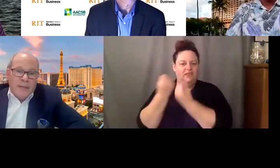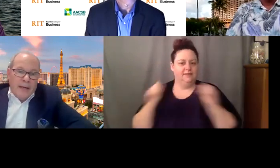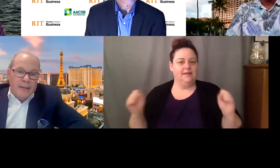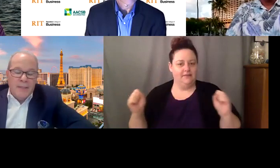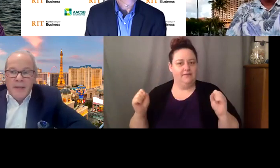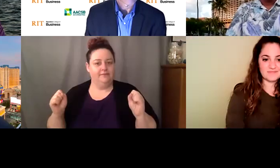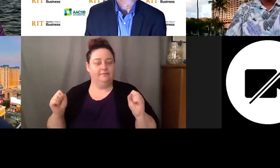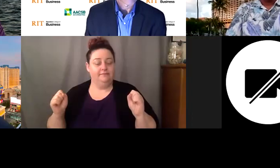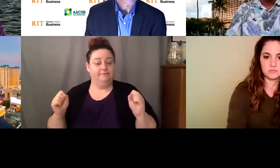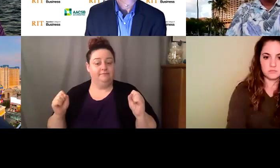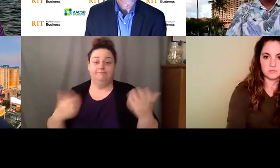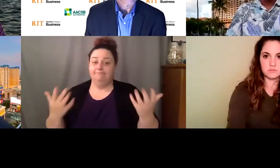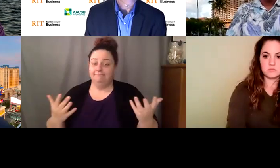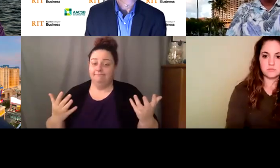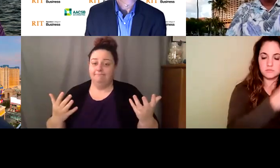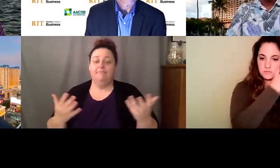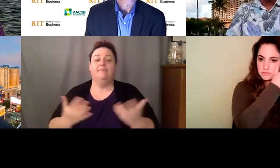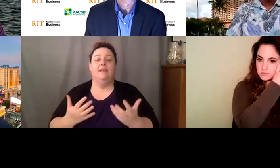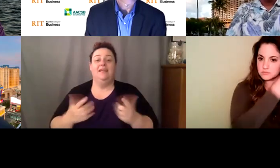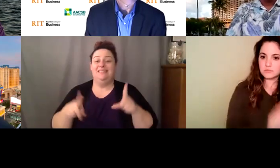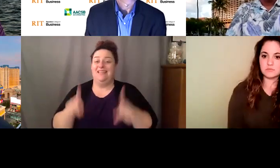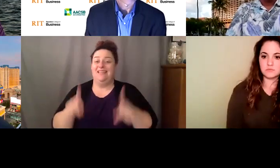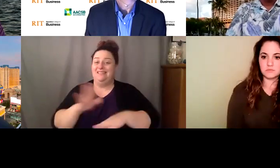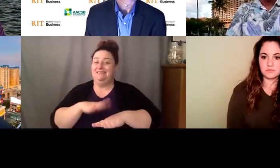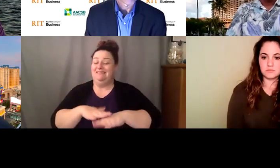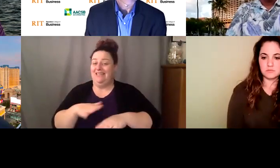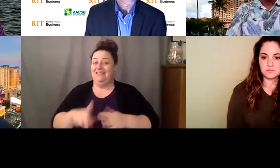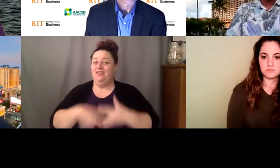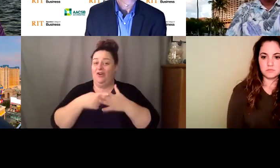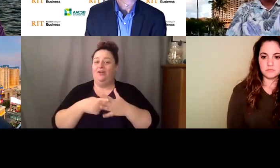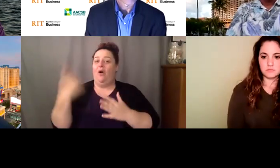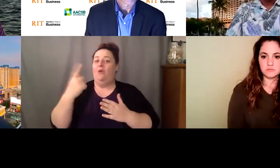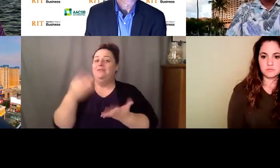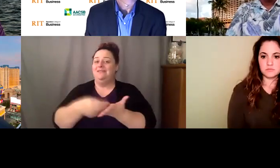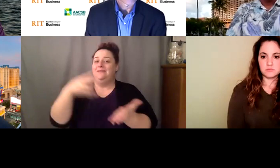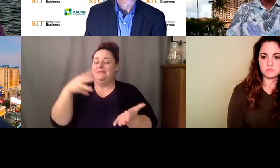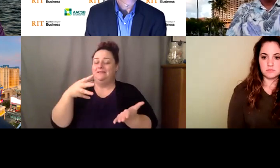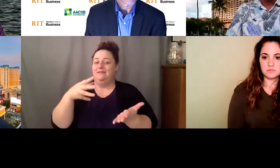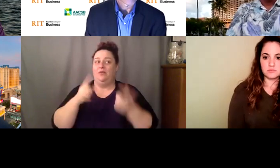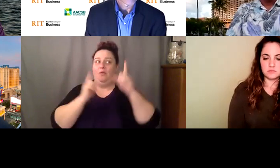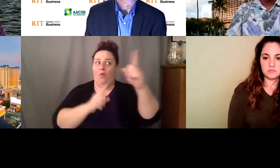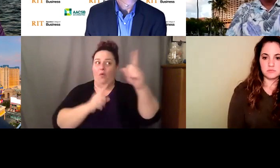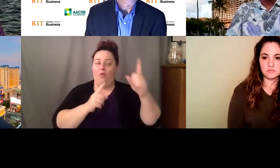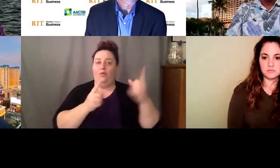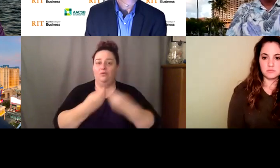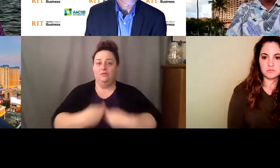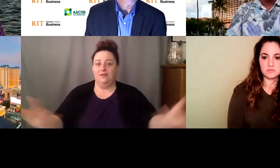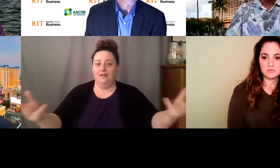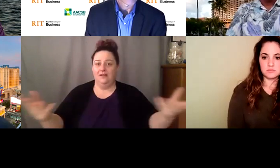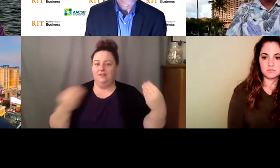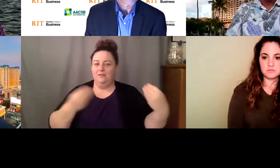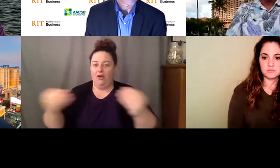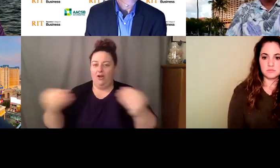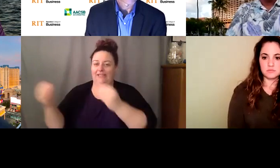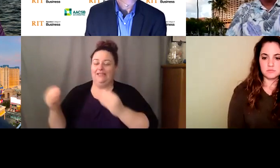You know, the reality is that, you know, testing is expensive initially. So in order to bring this to, you know, to market for every group, it's got to